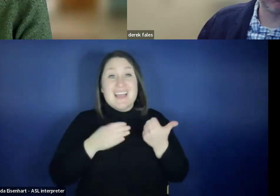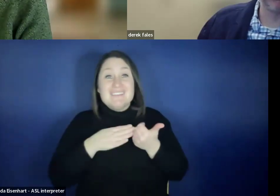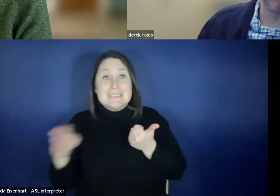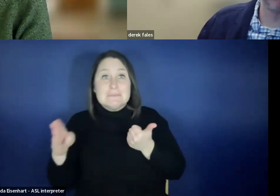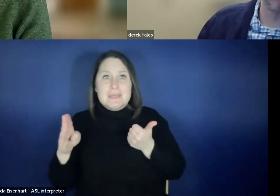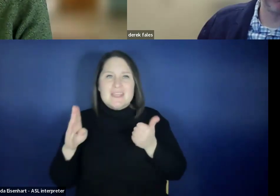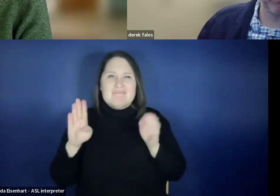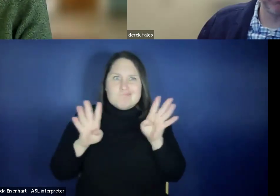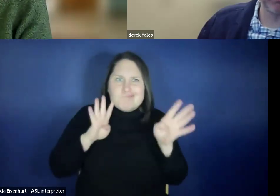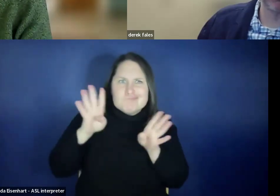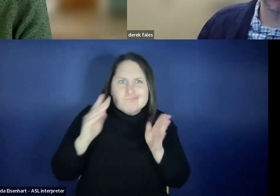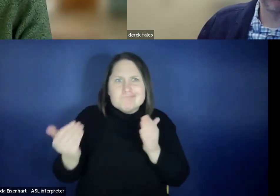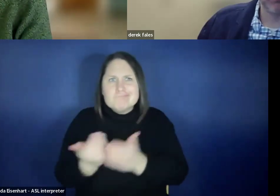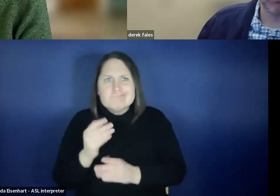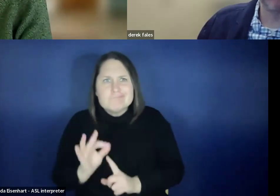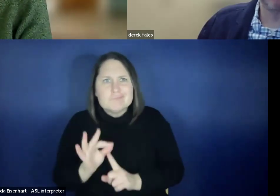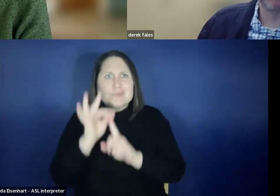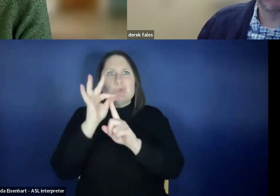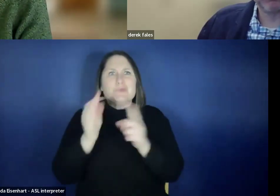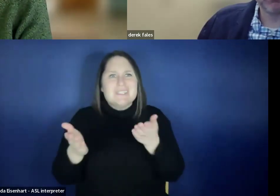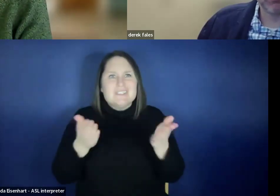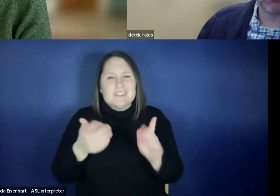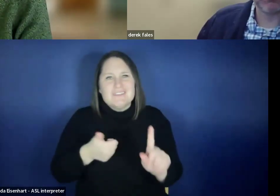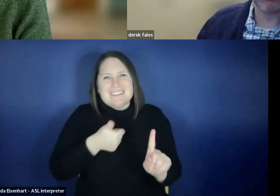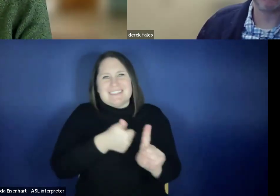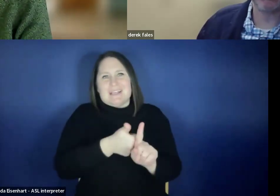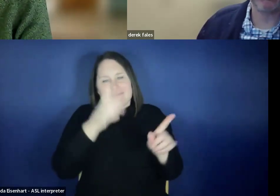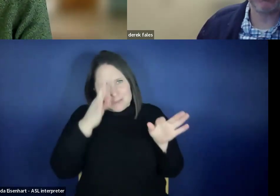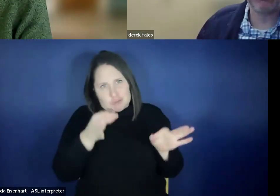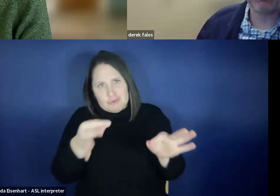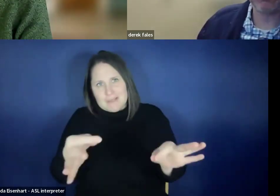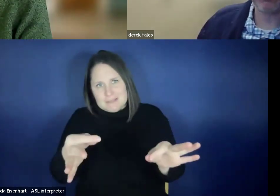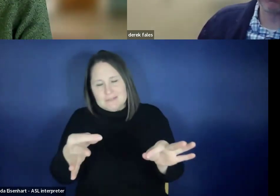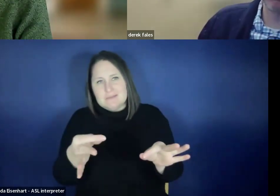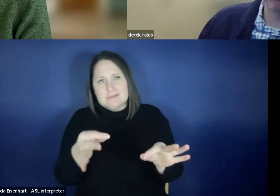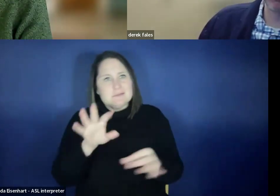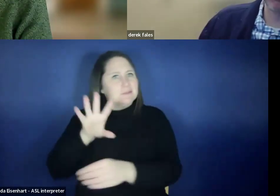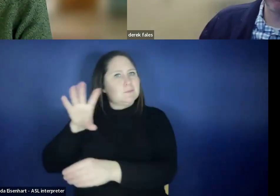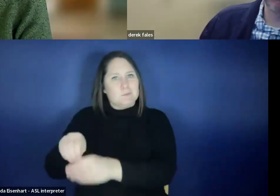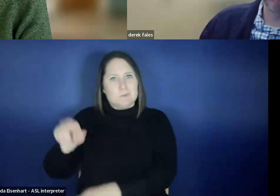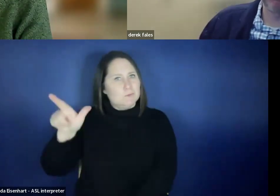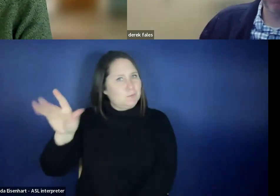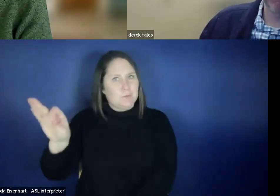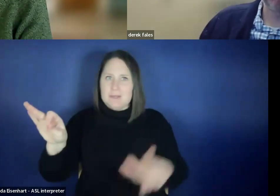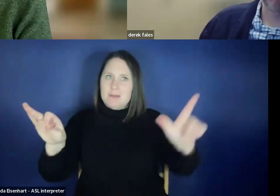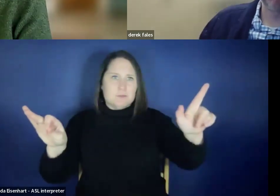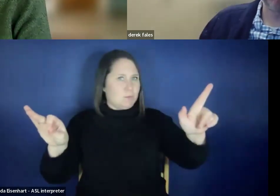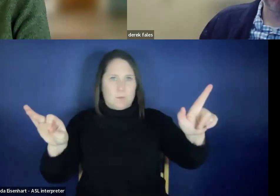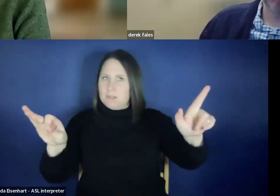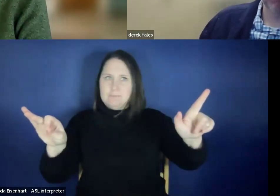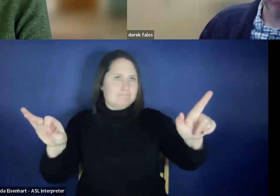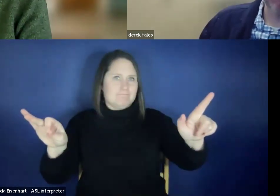unique services that can be self-directed, but we're not including those in 21 or 29.